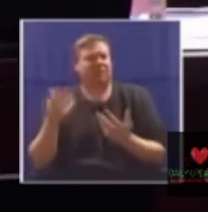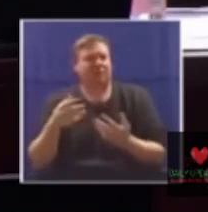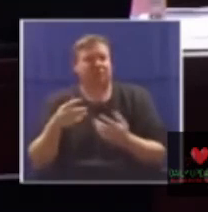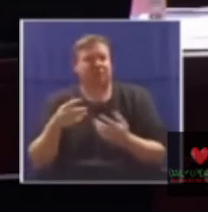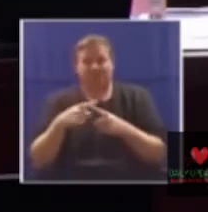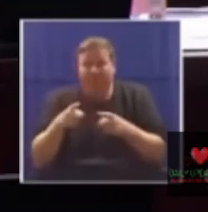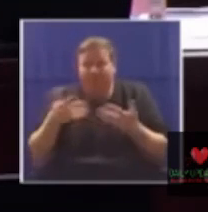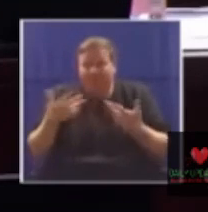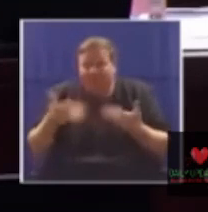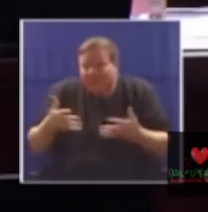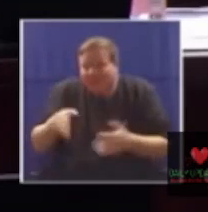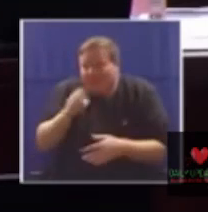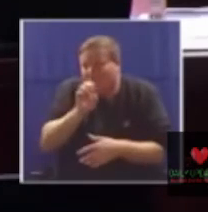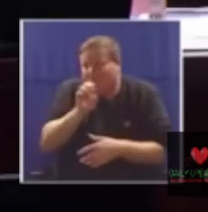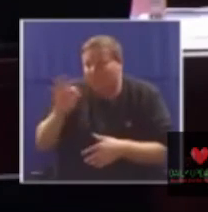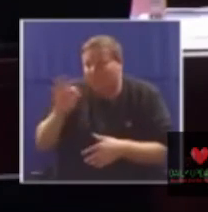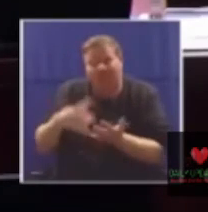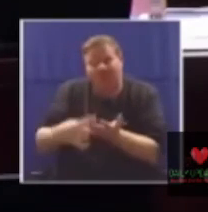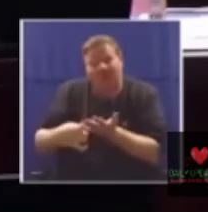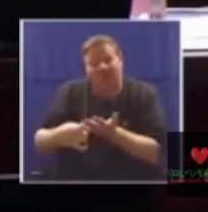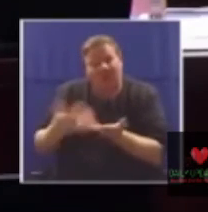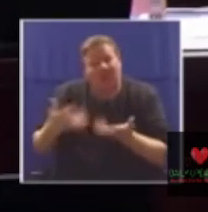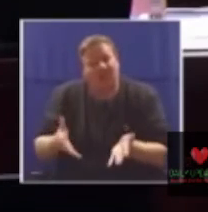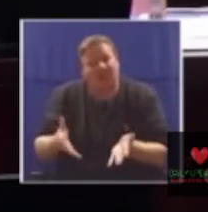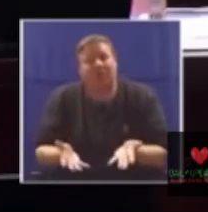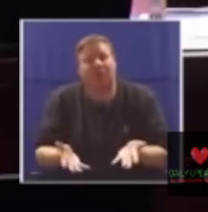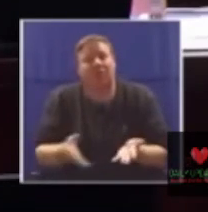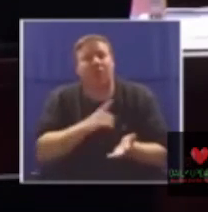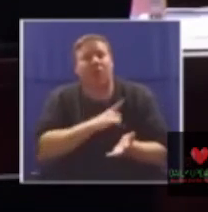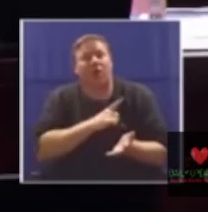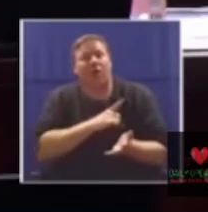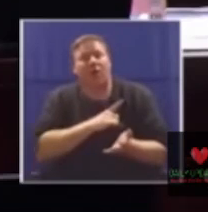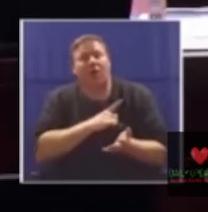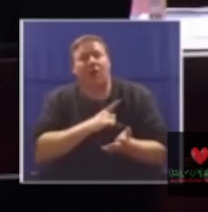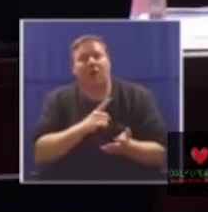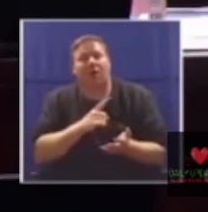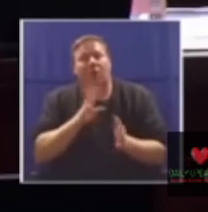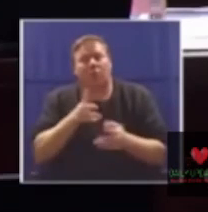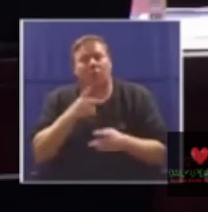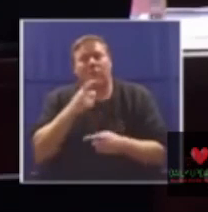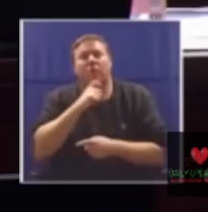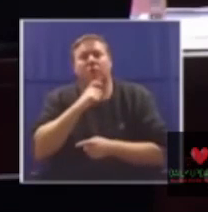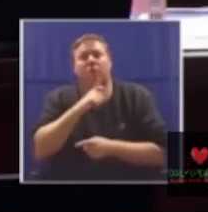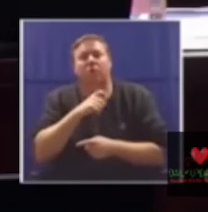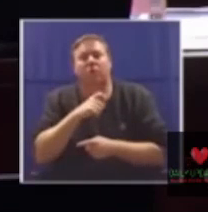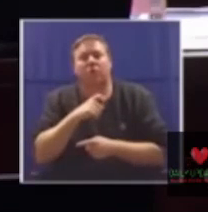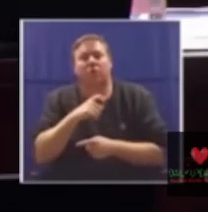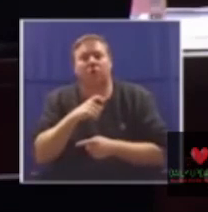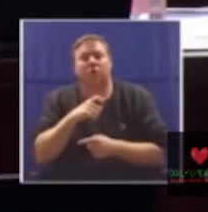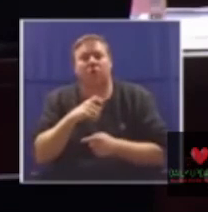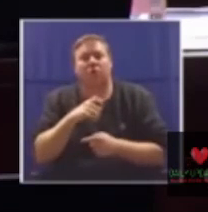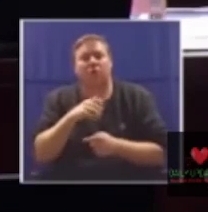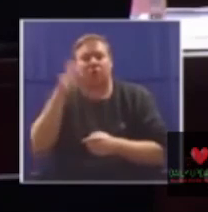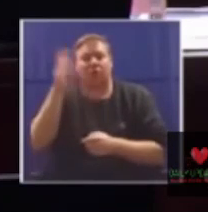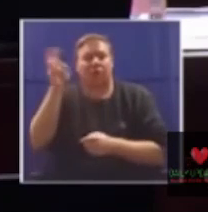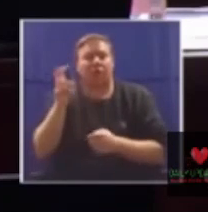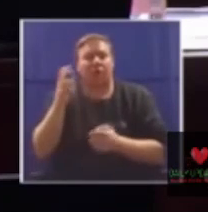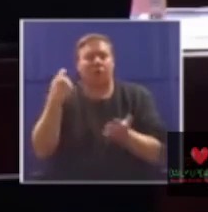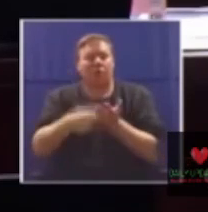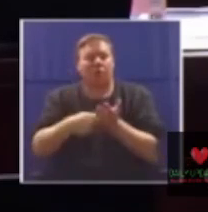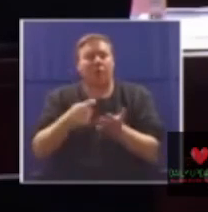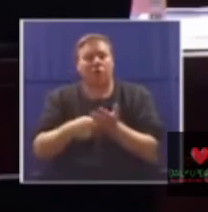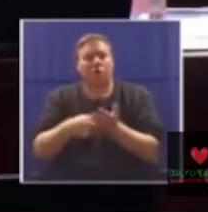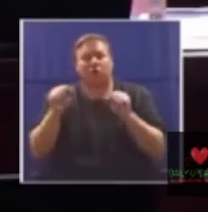enhanced discussions, because already we're going to utilize the power purchasing agreement power which we